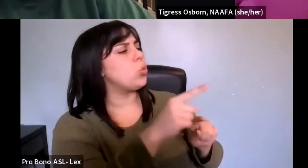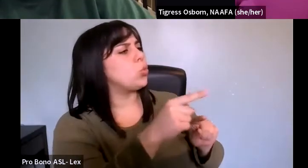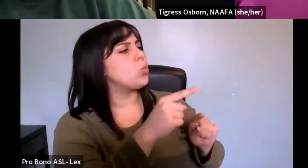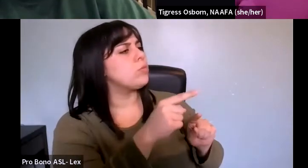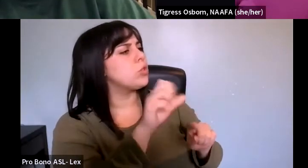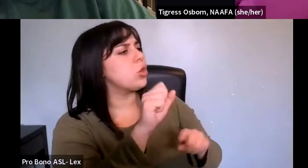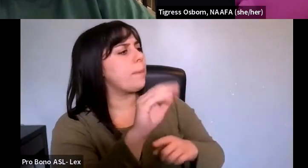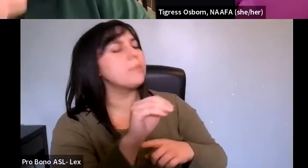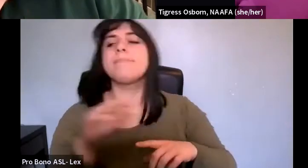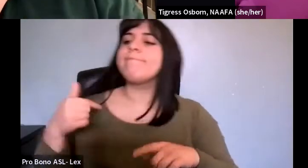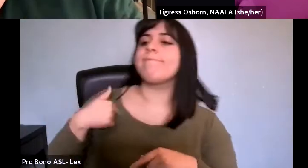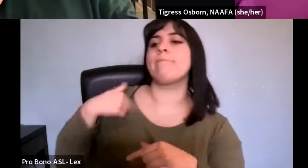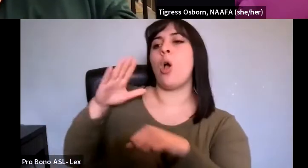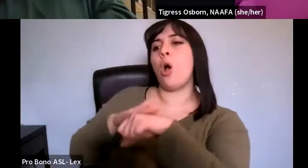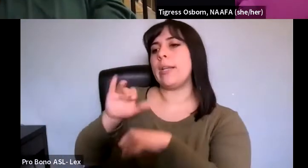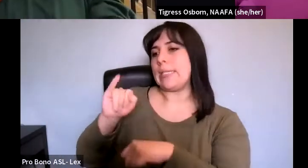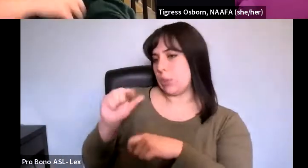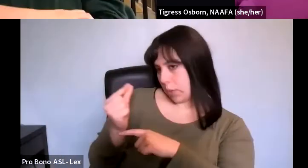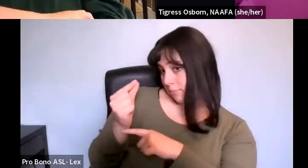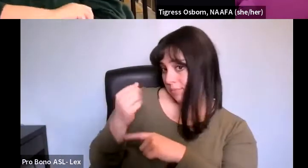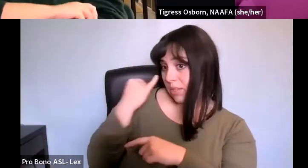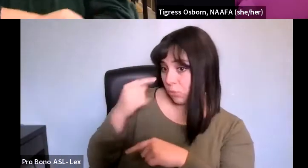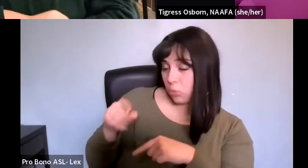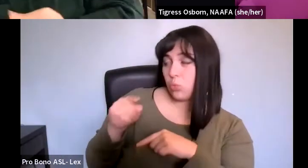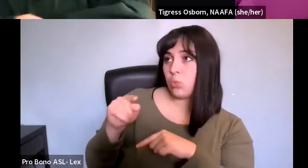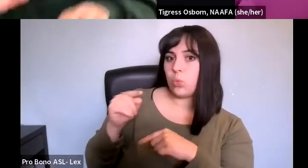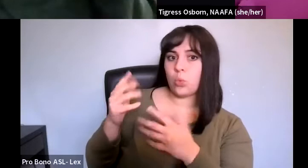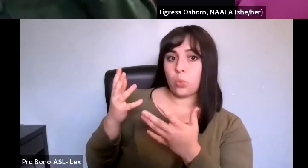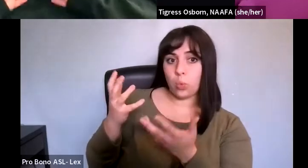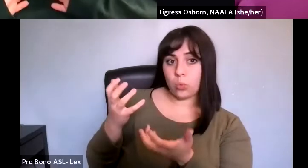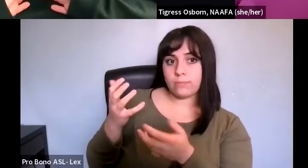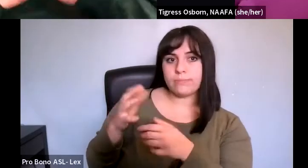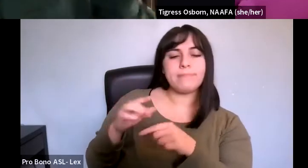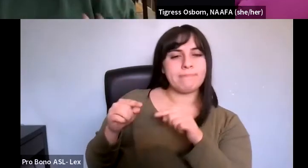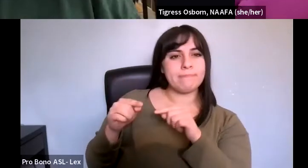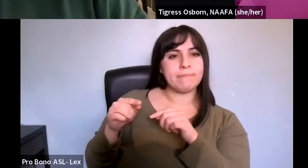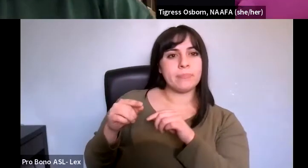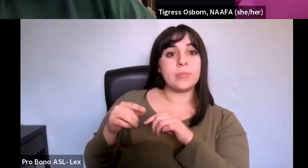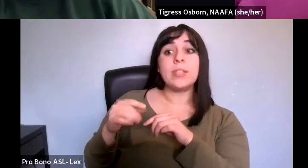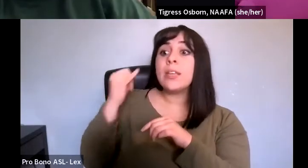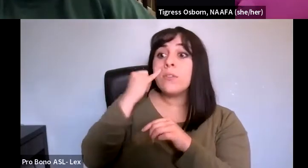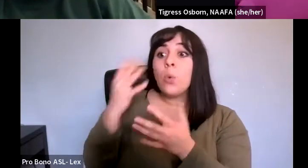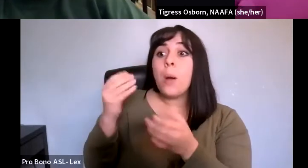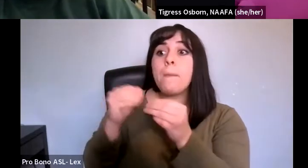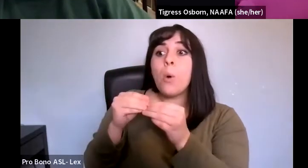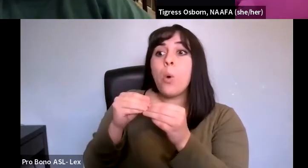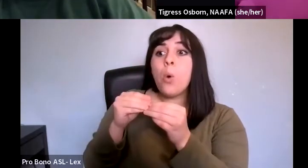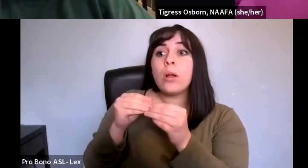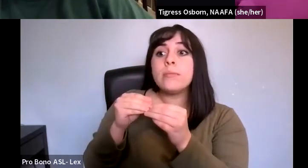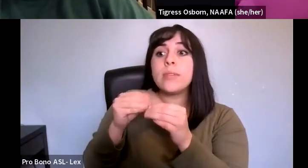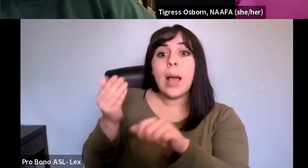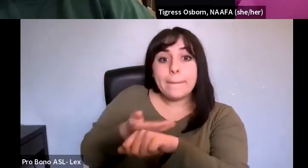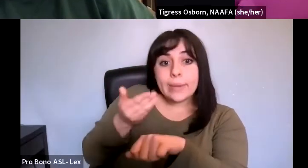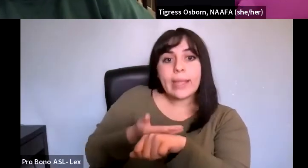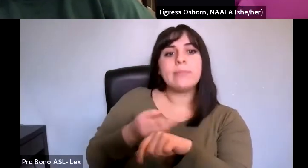Instagram. And if you want to be held more updated, then my newsletter is